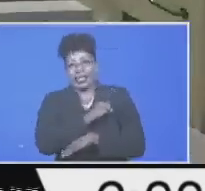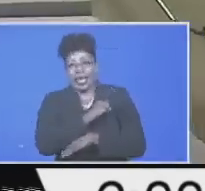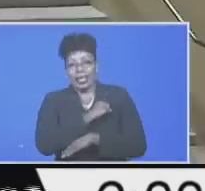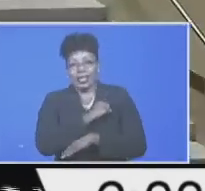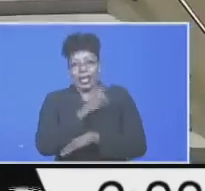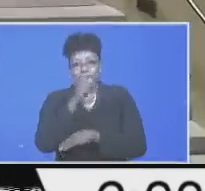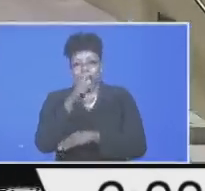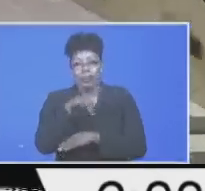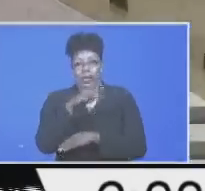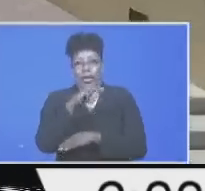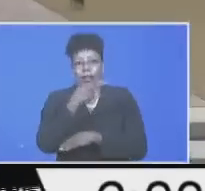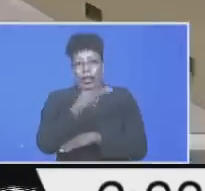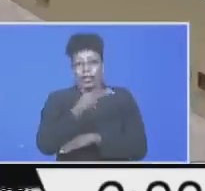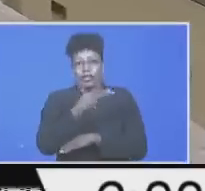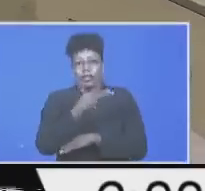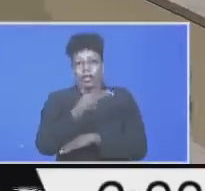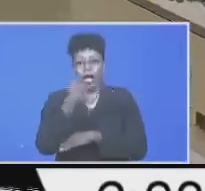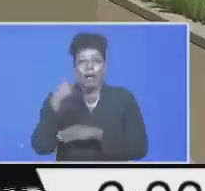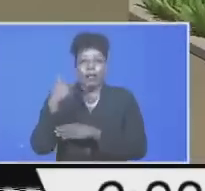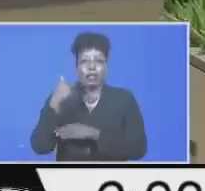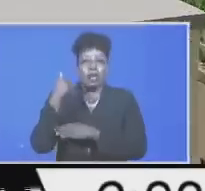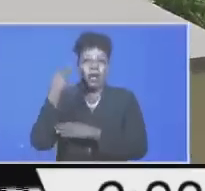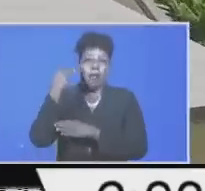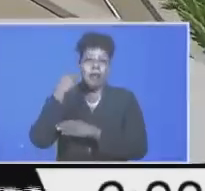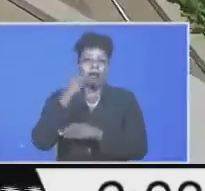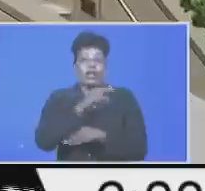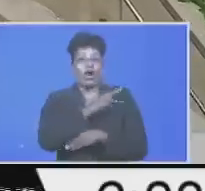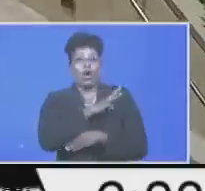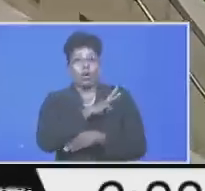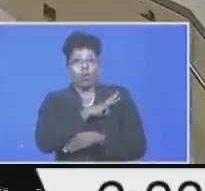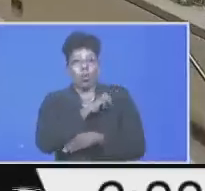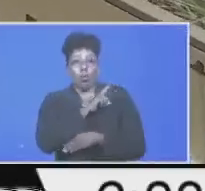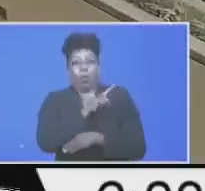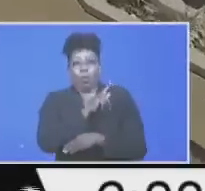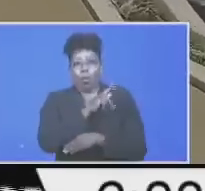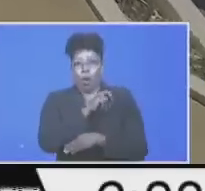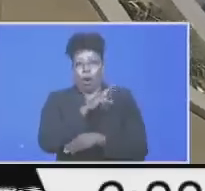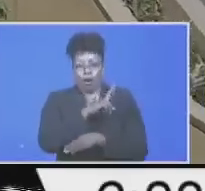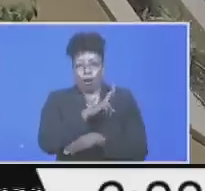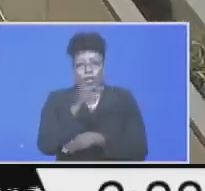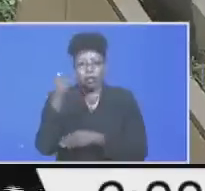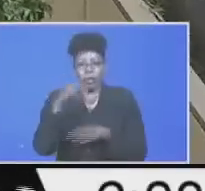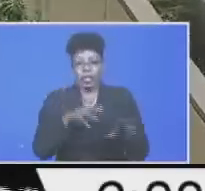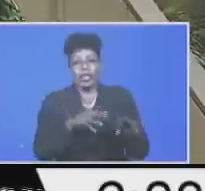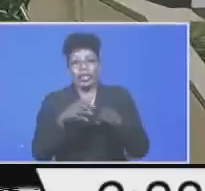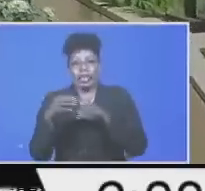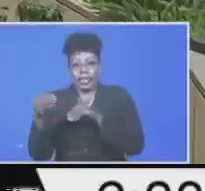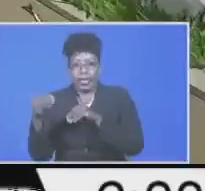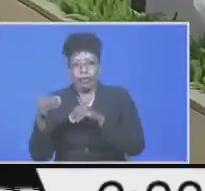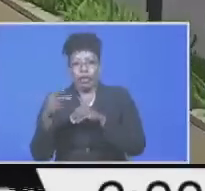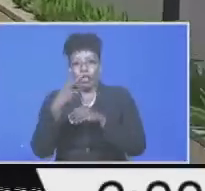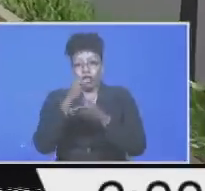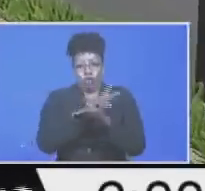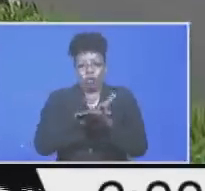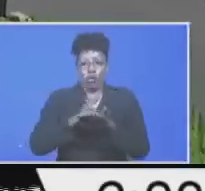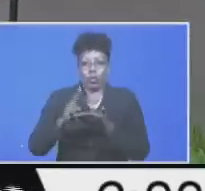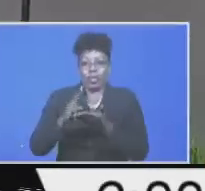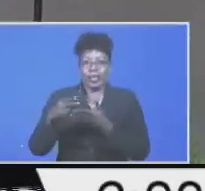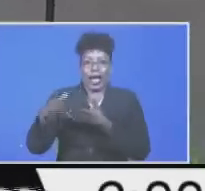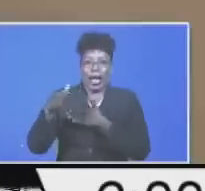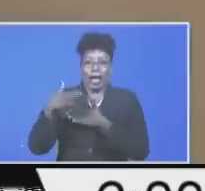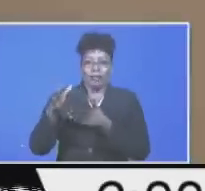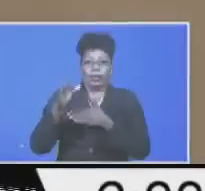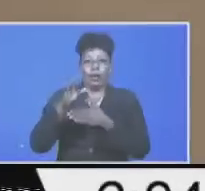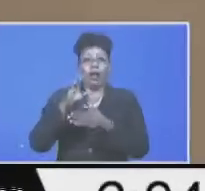Hospital Administrator Mary Walker has been suspended and is on administrative leave. The move comes 2 weeks after an internal memo from the